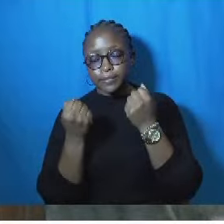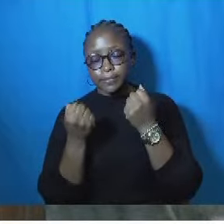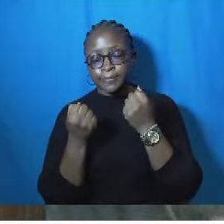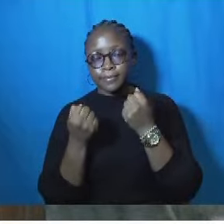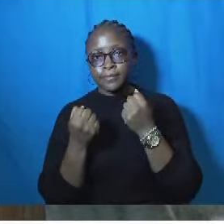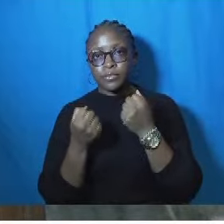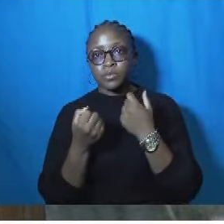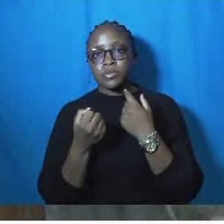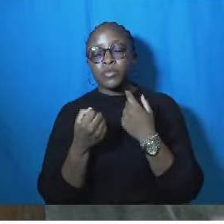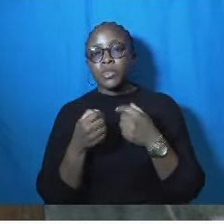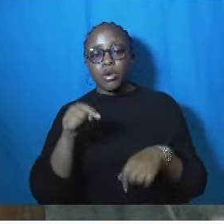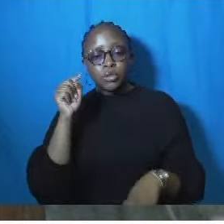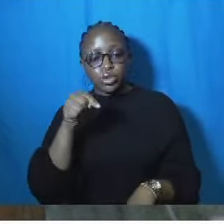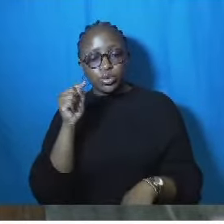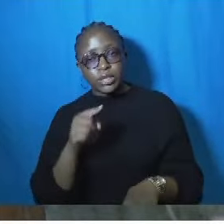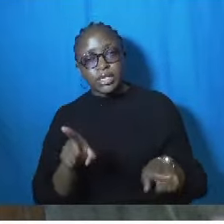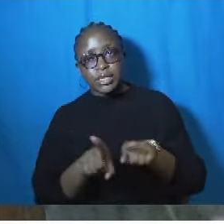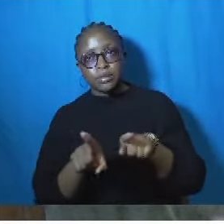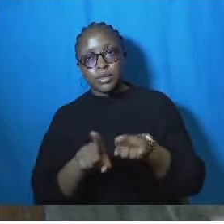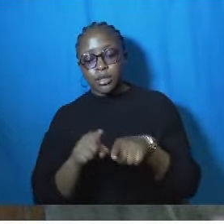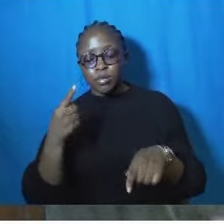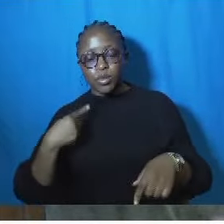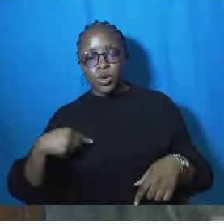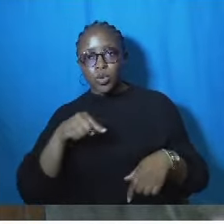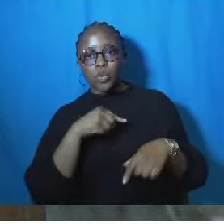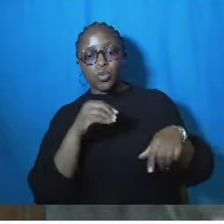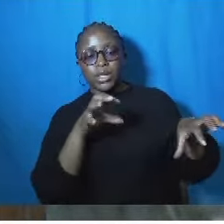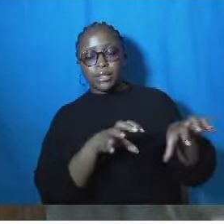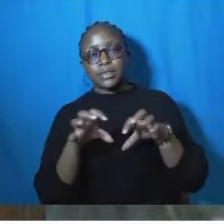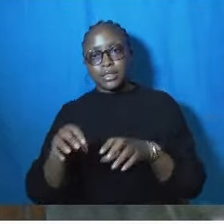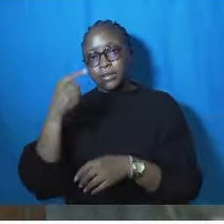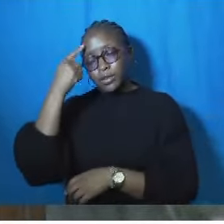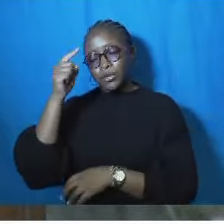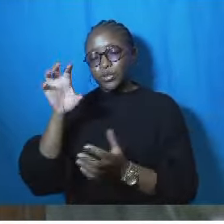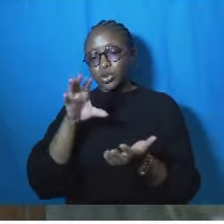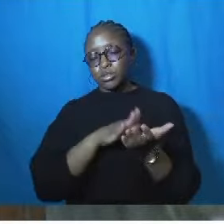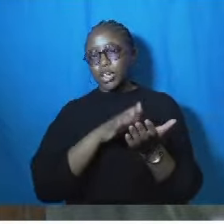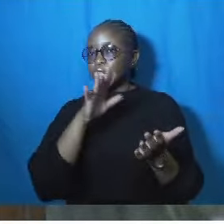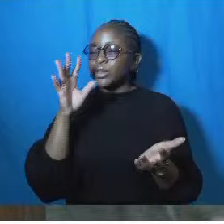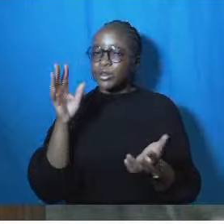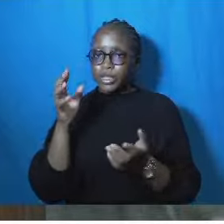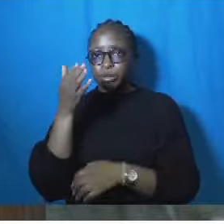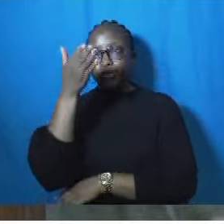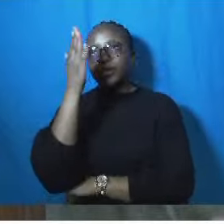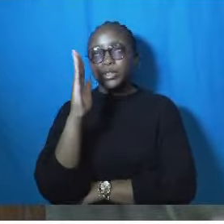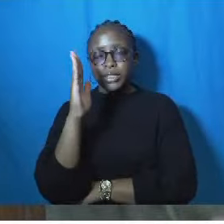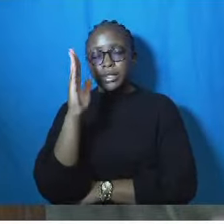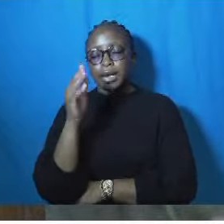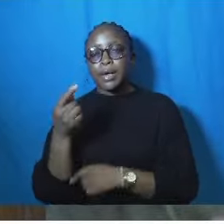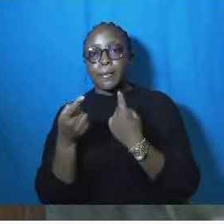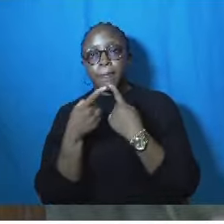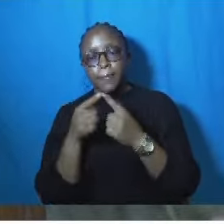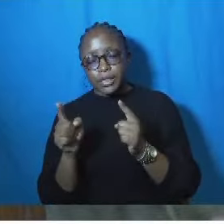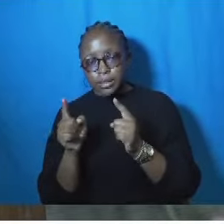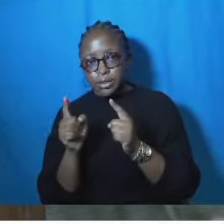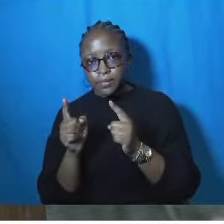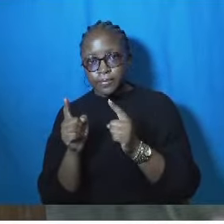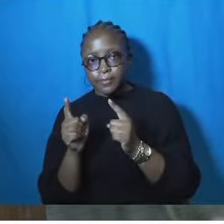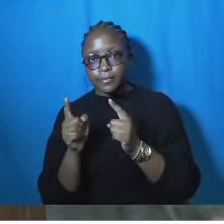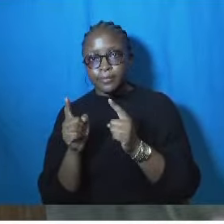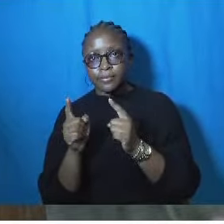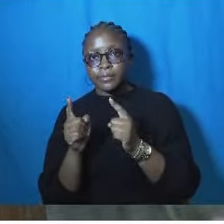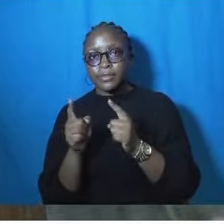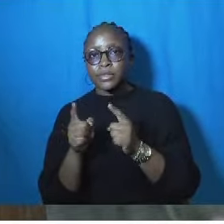but in a very insignificant manner, sharing in his suffering as it were, though never measuring